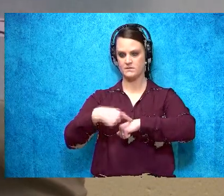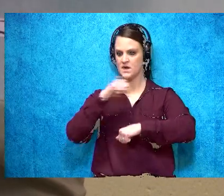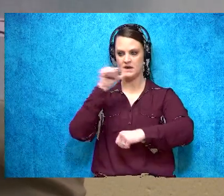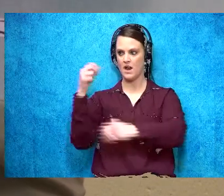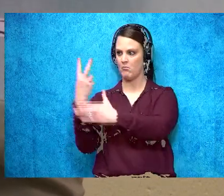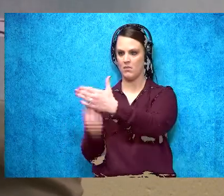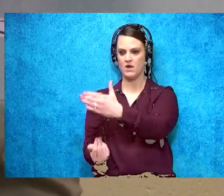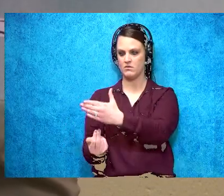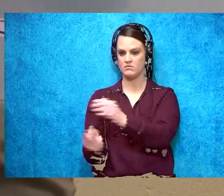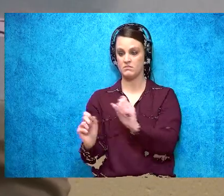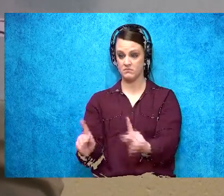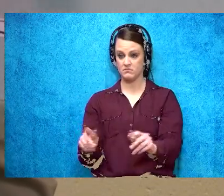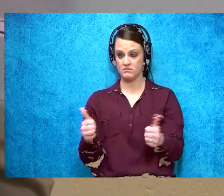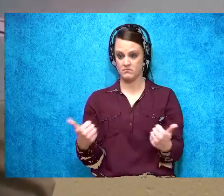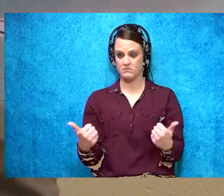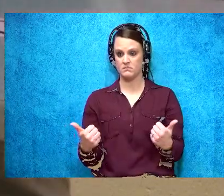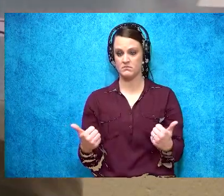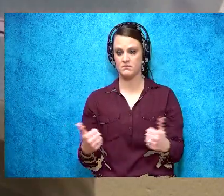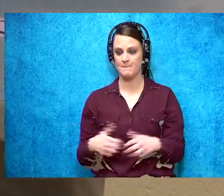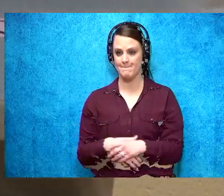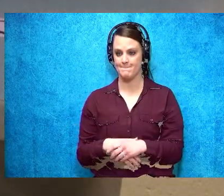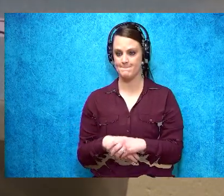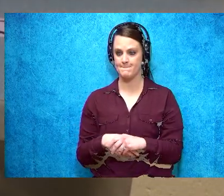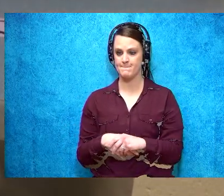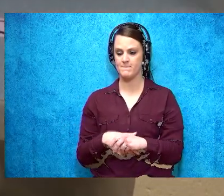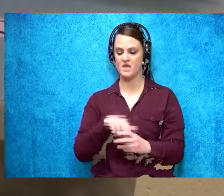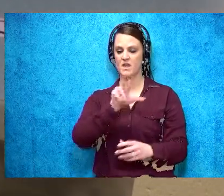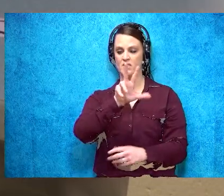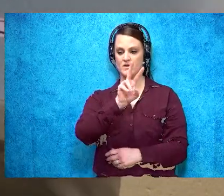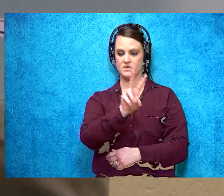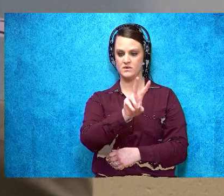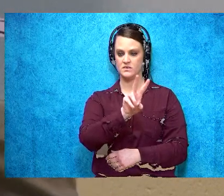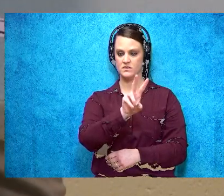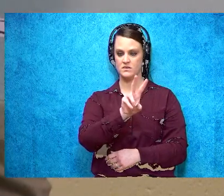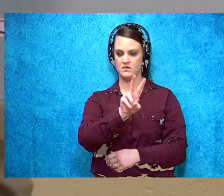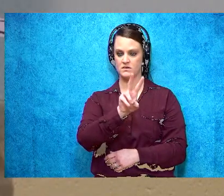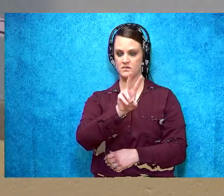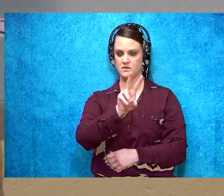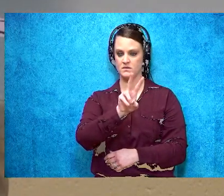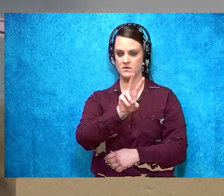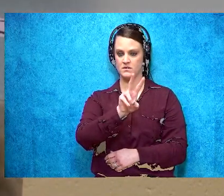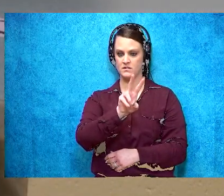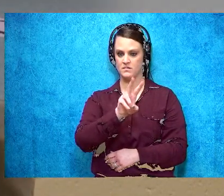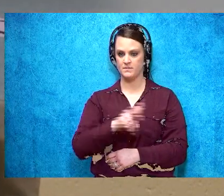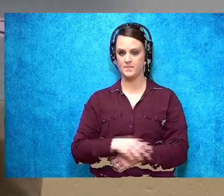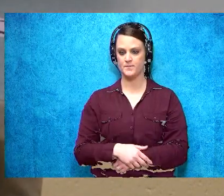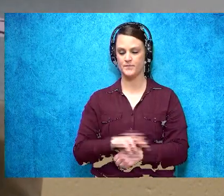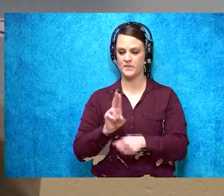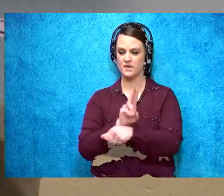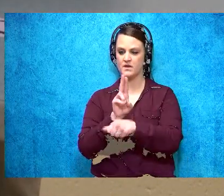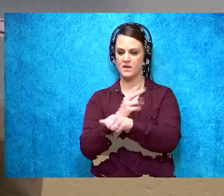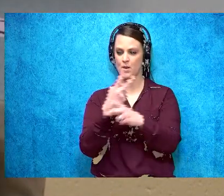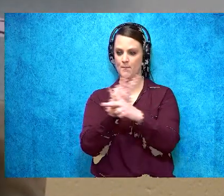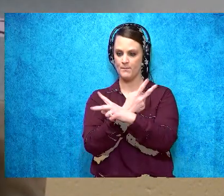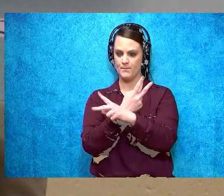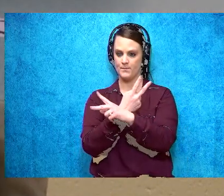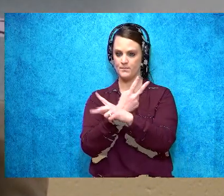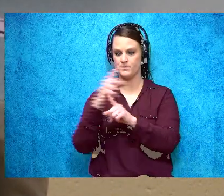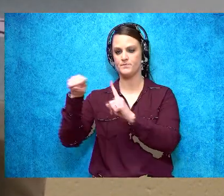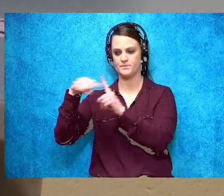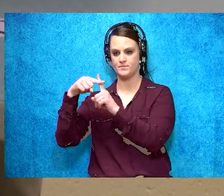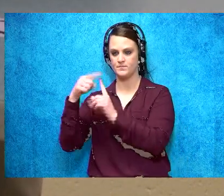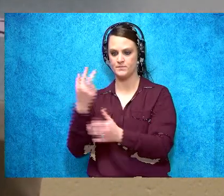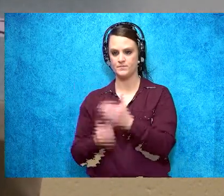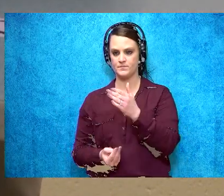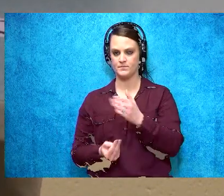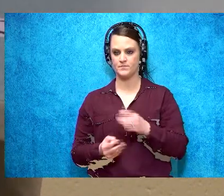all 3 of them. So for 32, I'm going to put that one aside. Let's use multiplication and